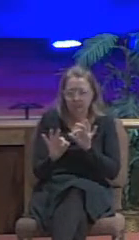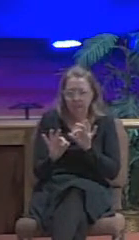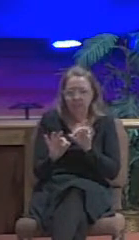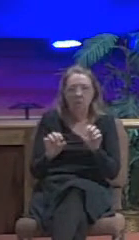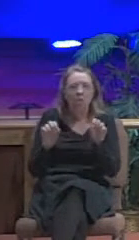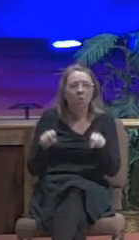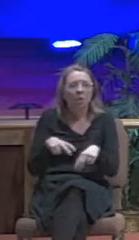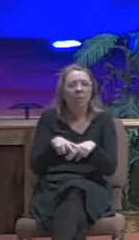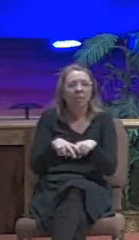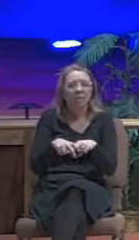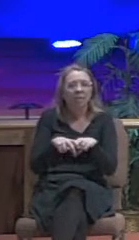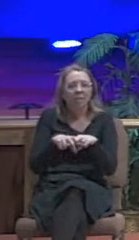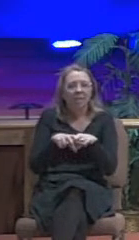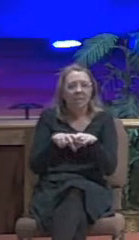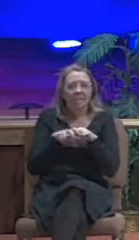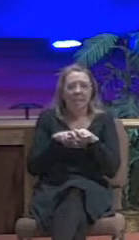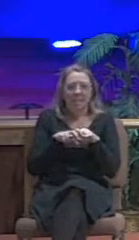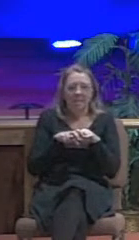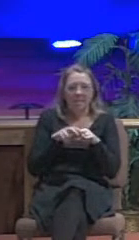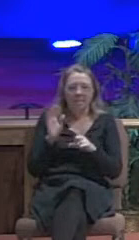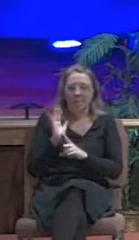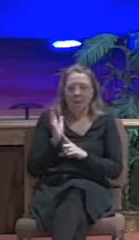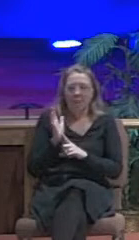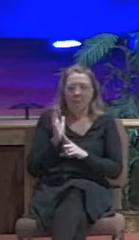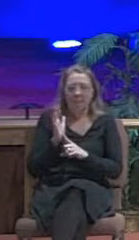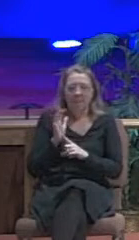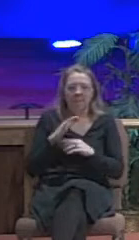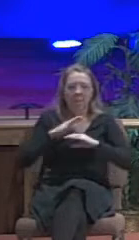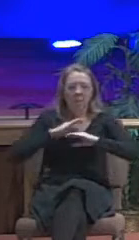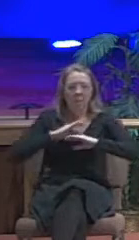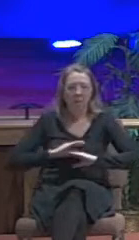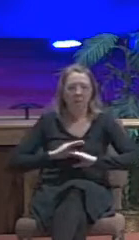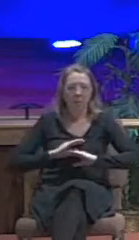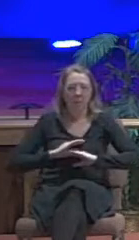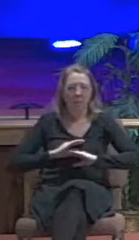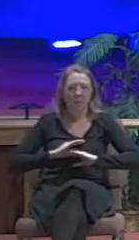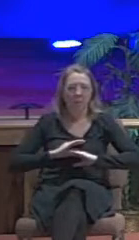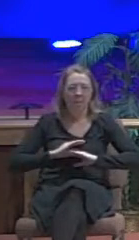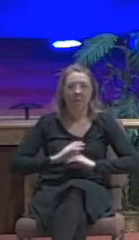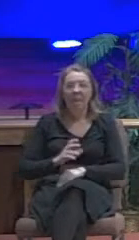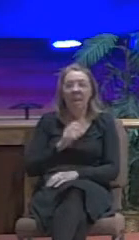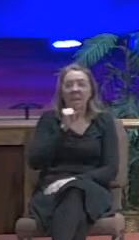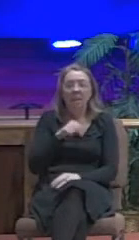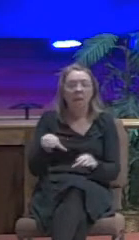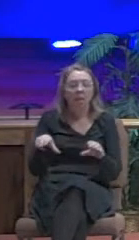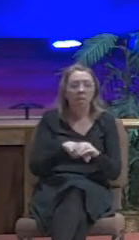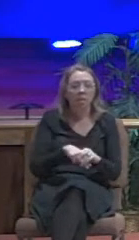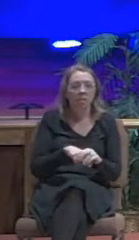breath. Not climb in bed to say, I'm exhausted.